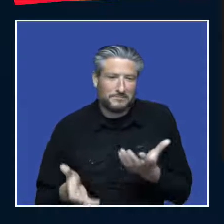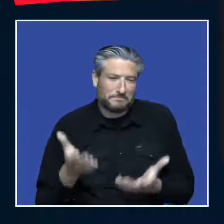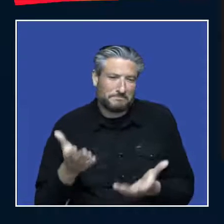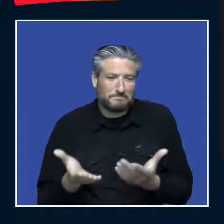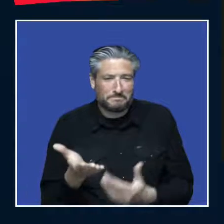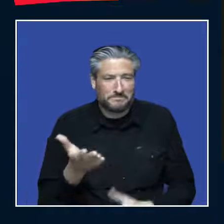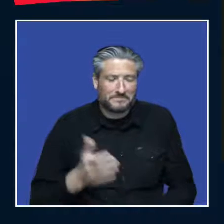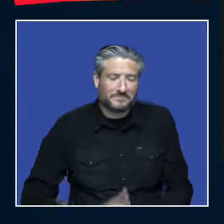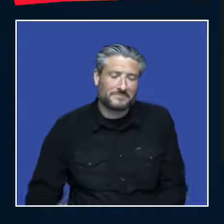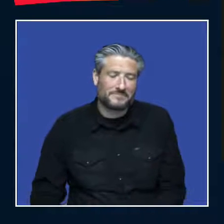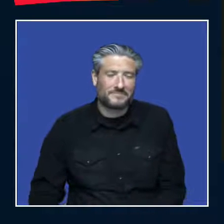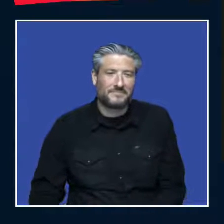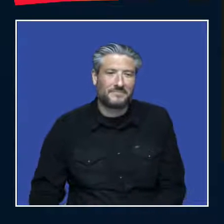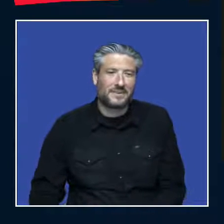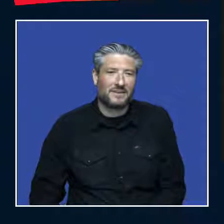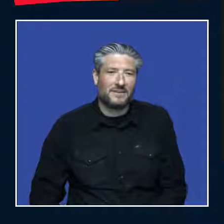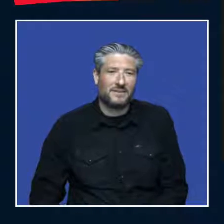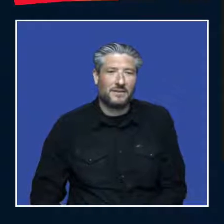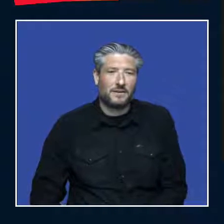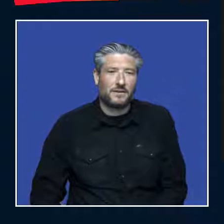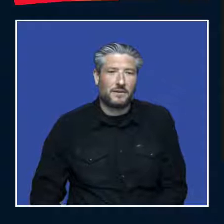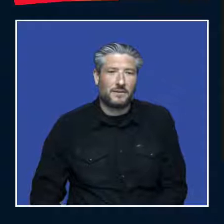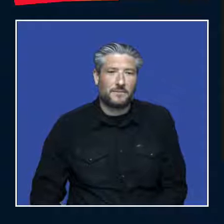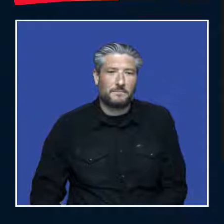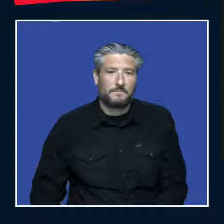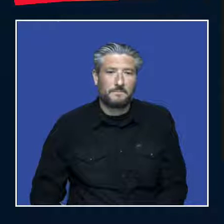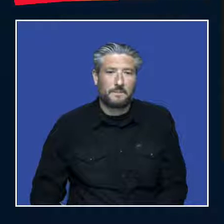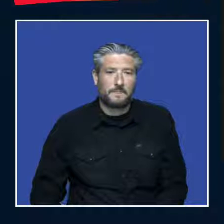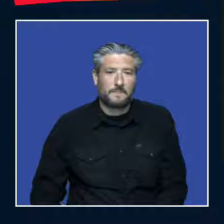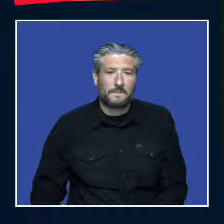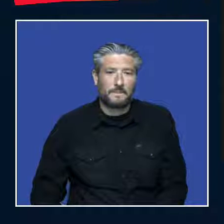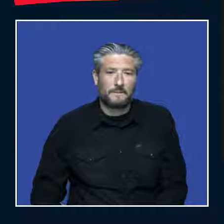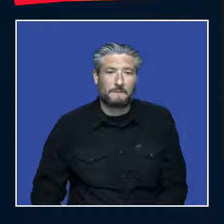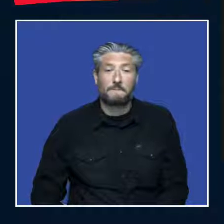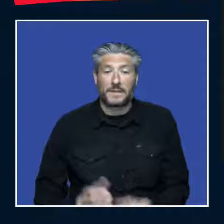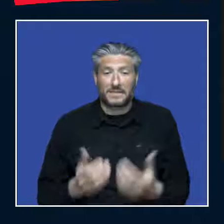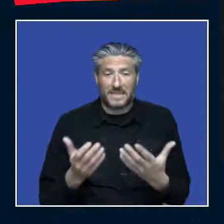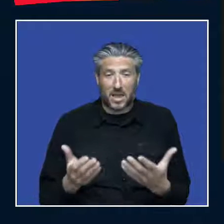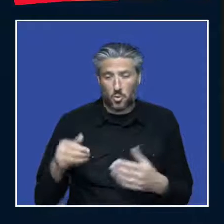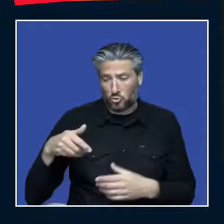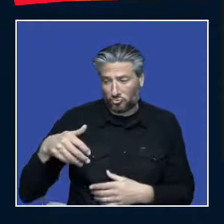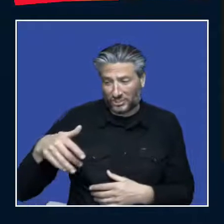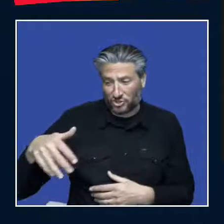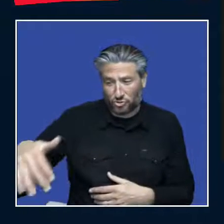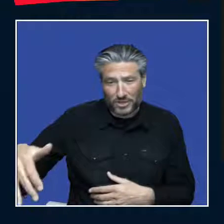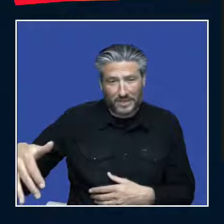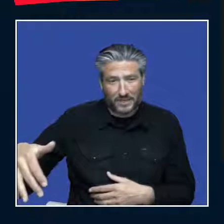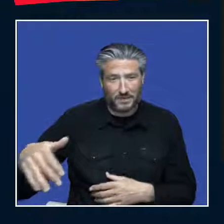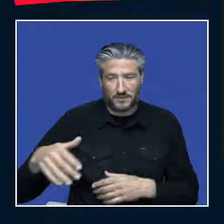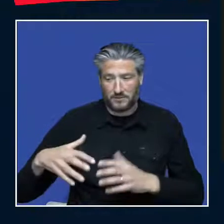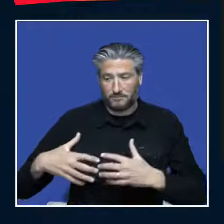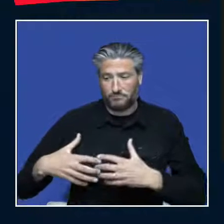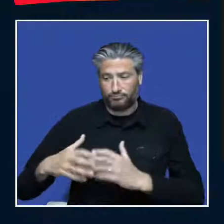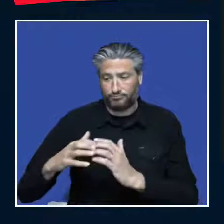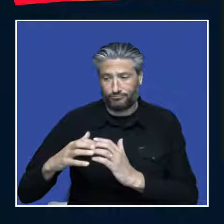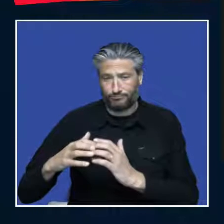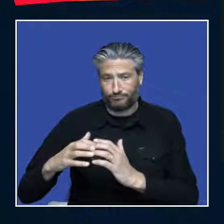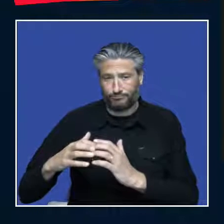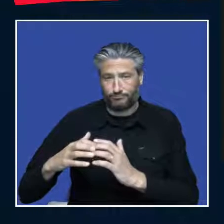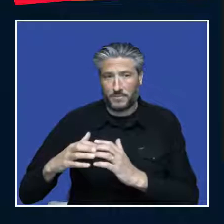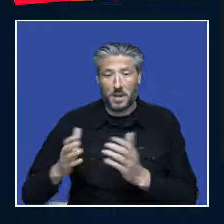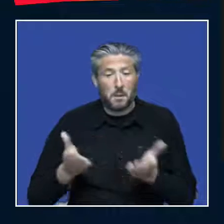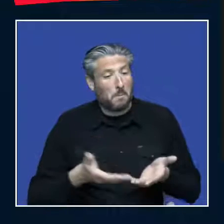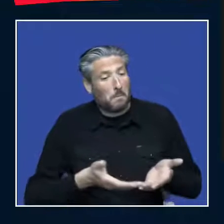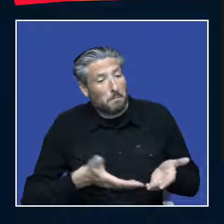So, and now I create my registry. I don't allow public network access, or I